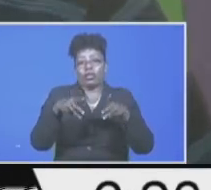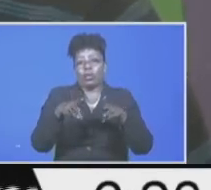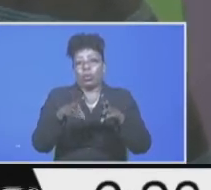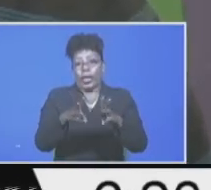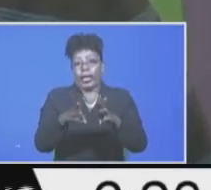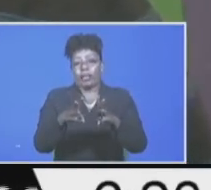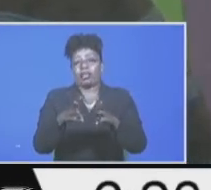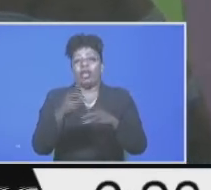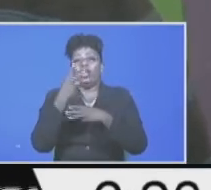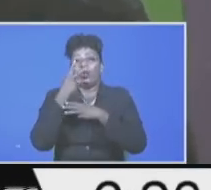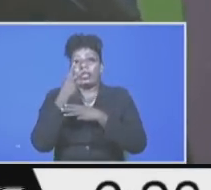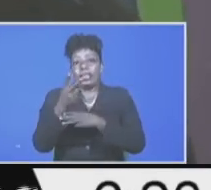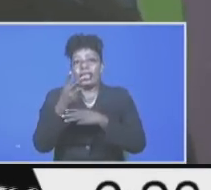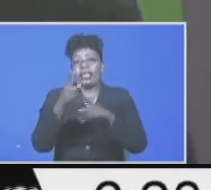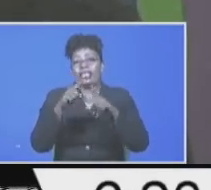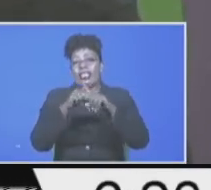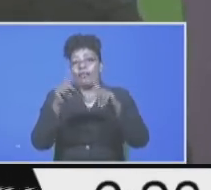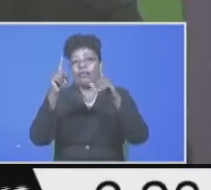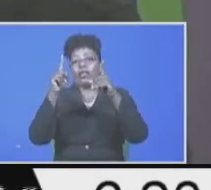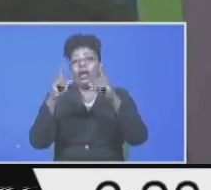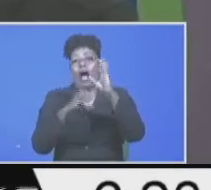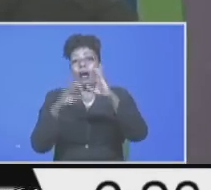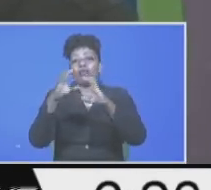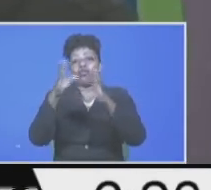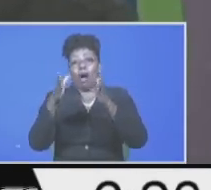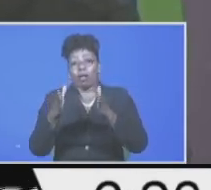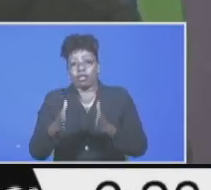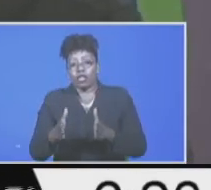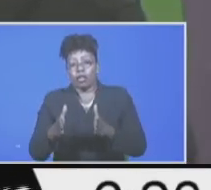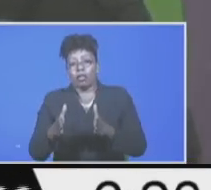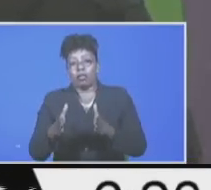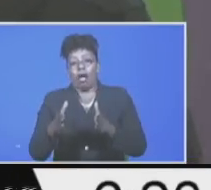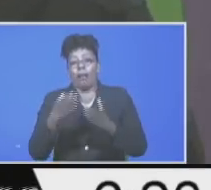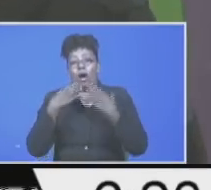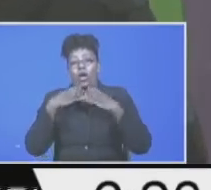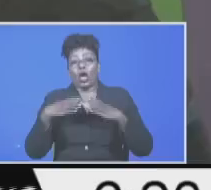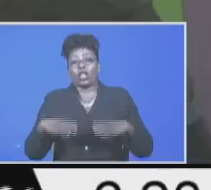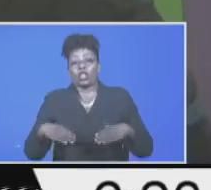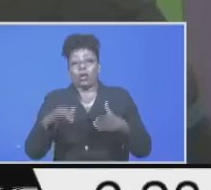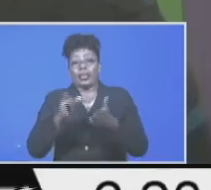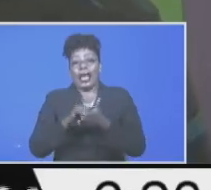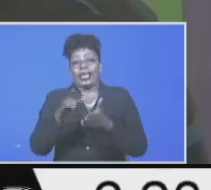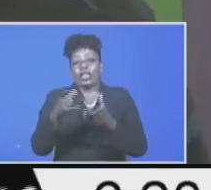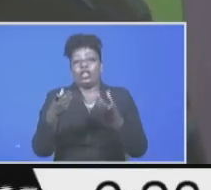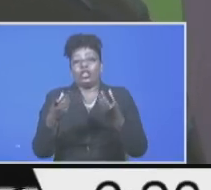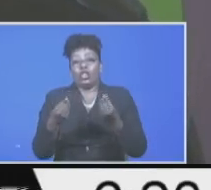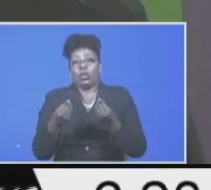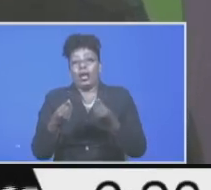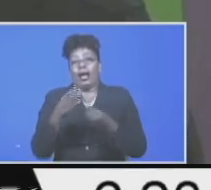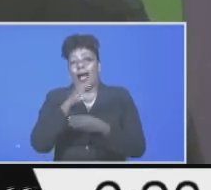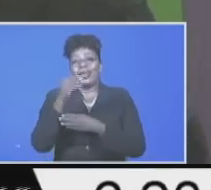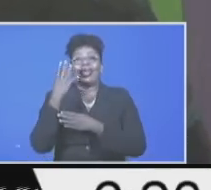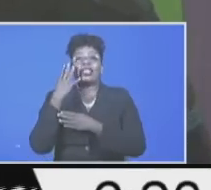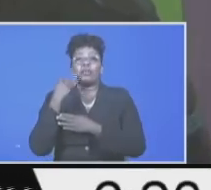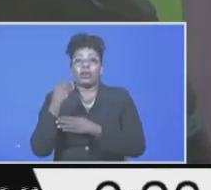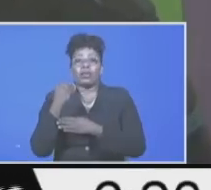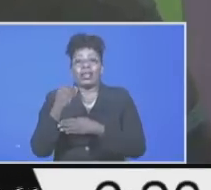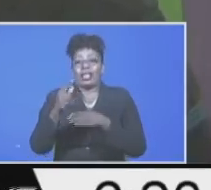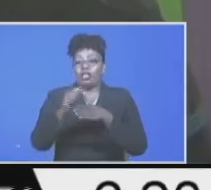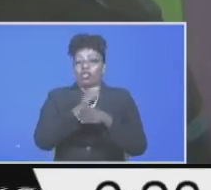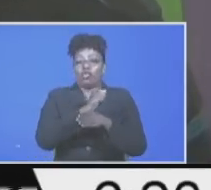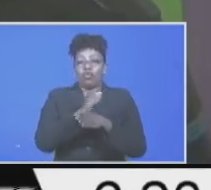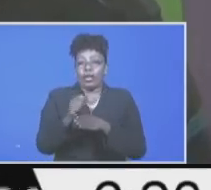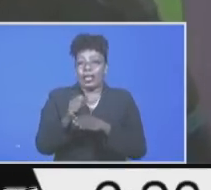see the different structures of costumes that he does. And being an experienced person who has trained